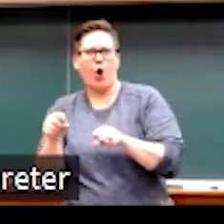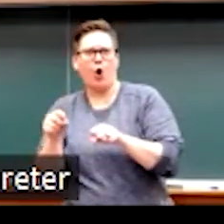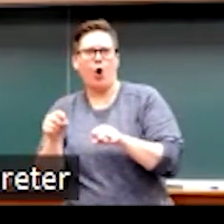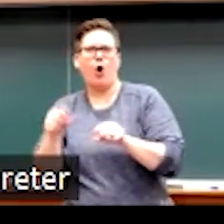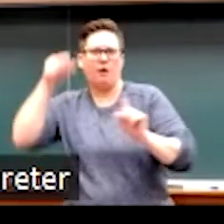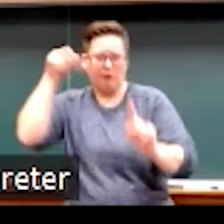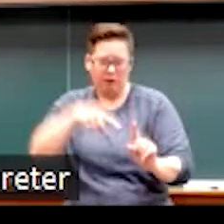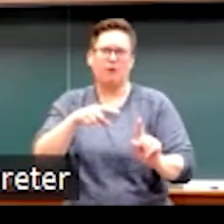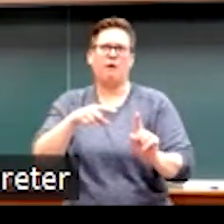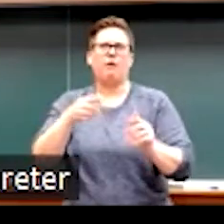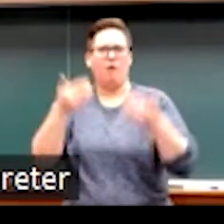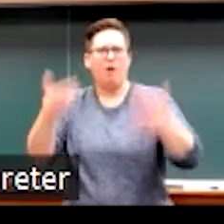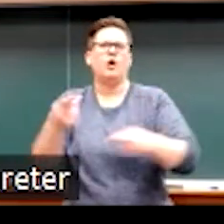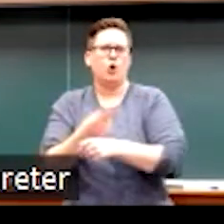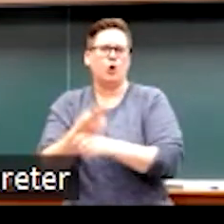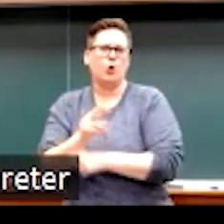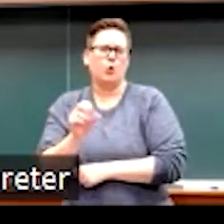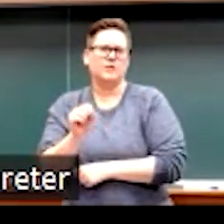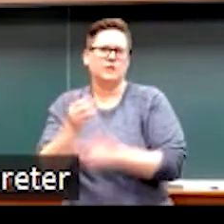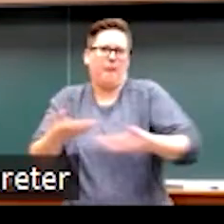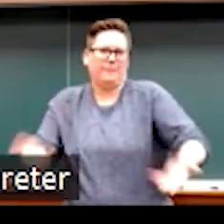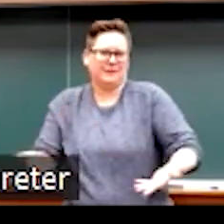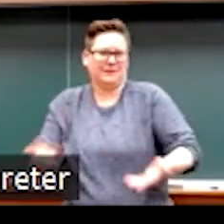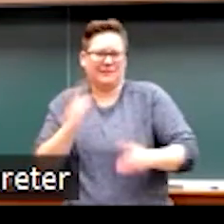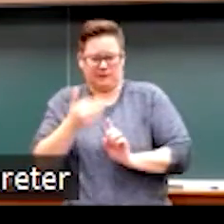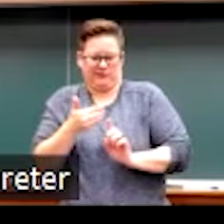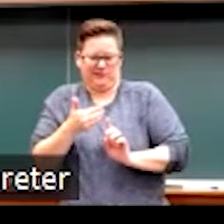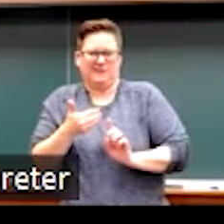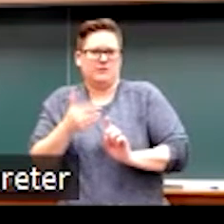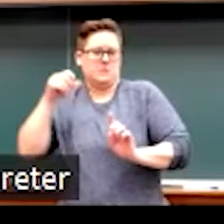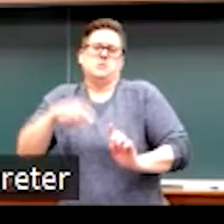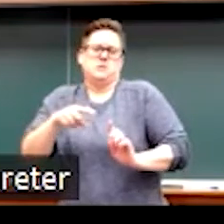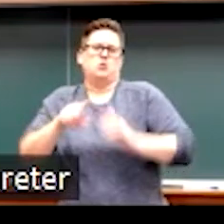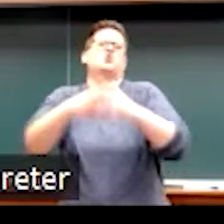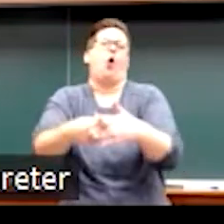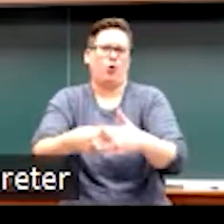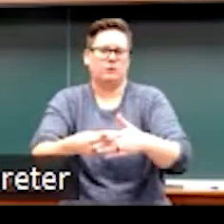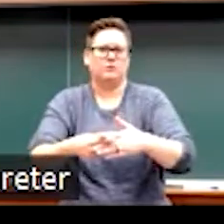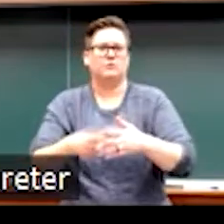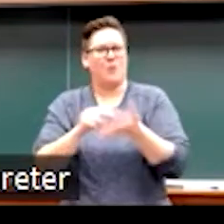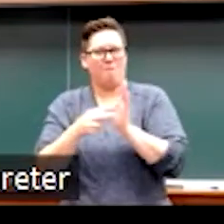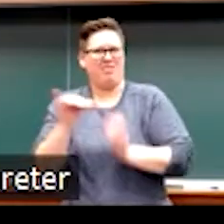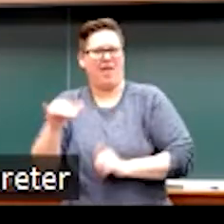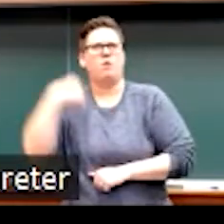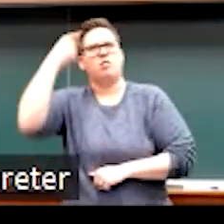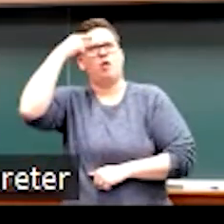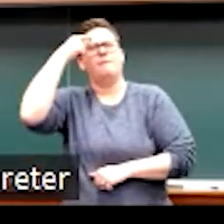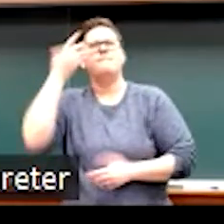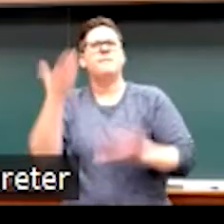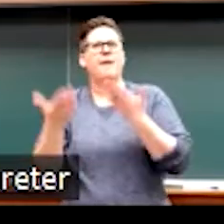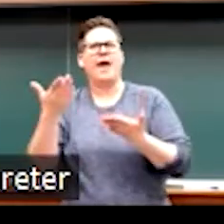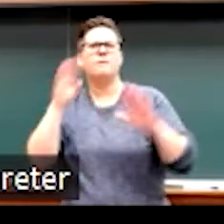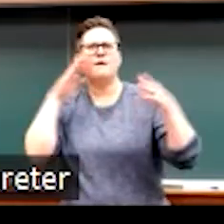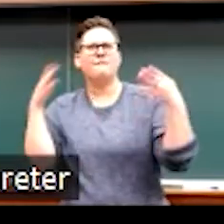and prompt substance use, serve as proximal antecedents of substance use. So that from there came the idea, maybe we